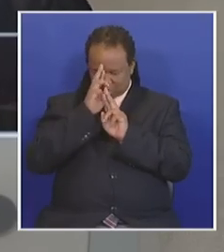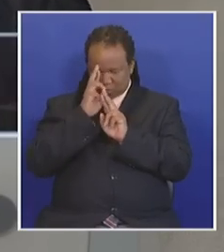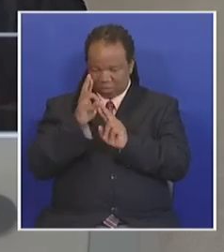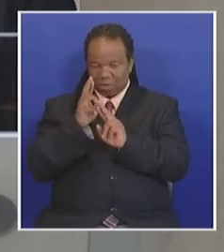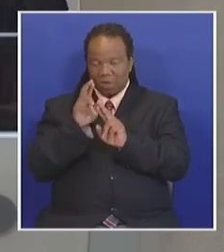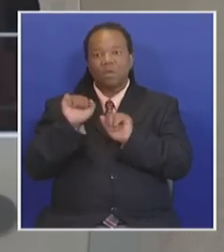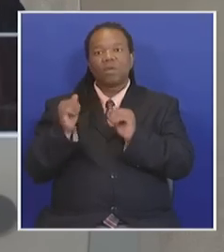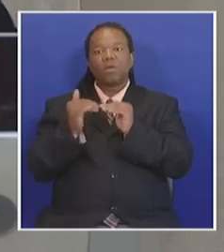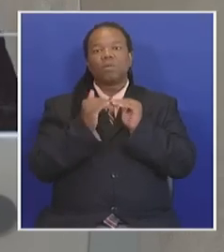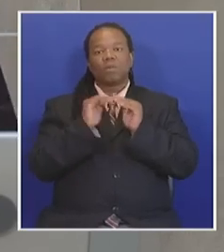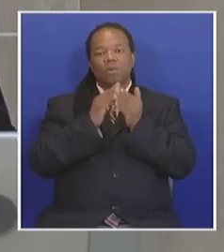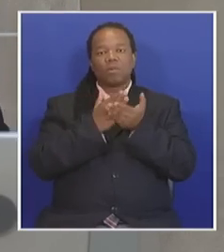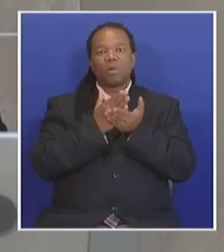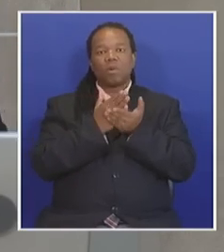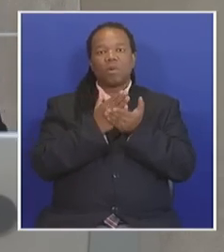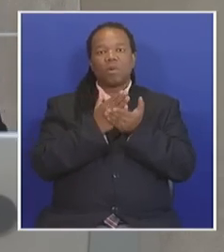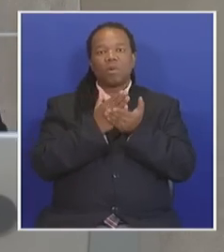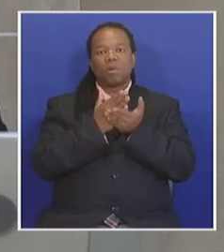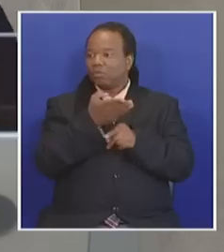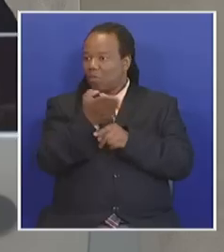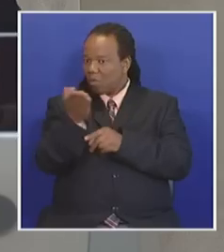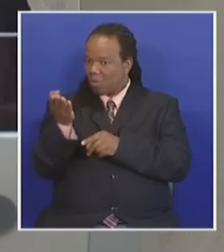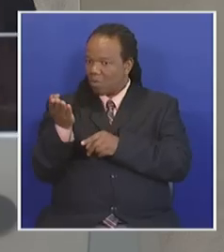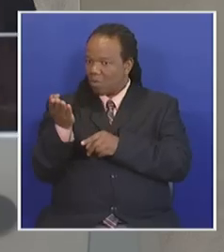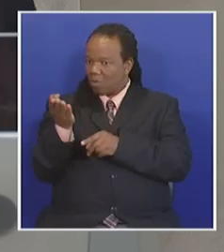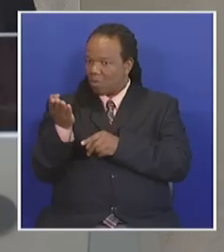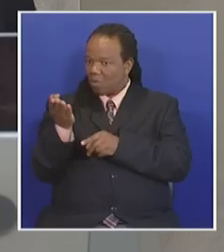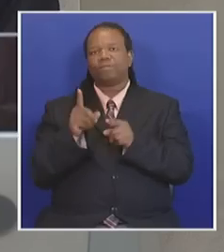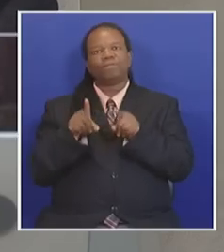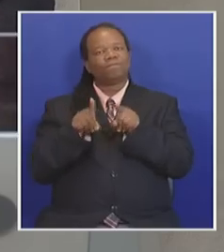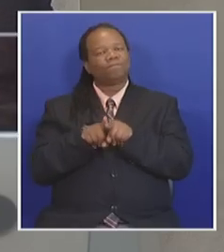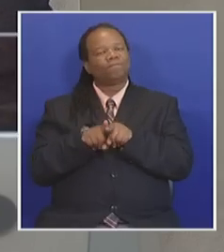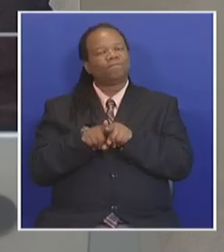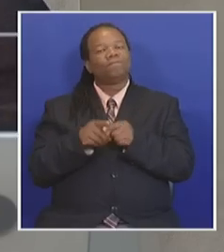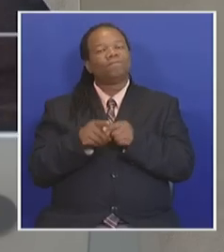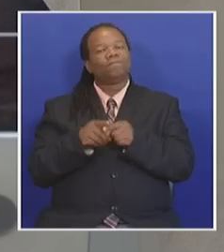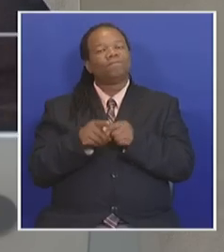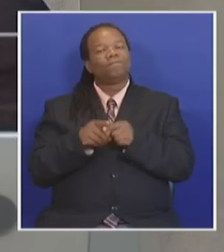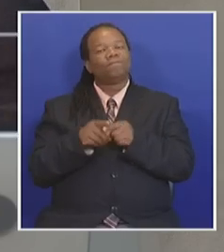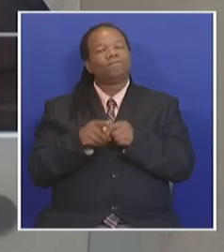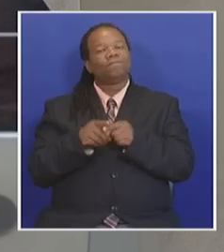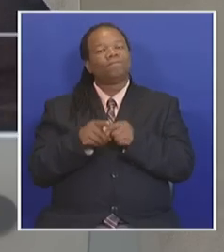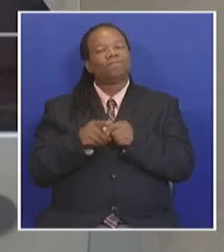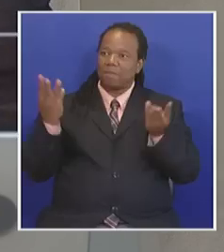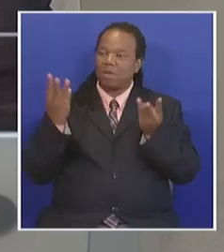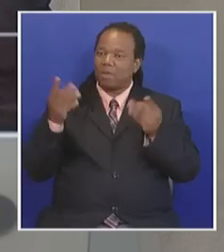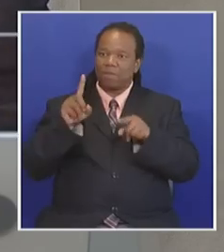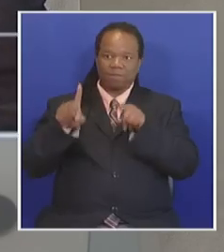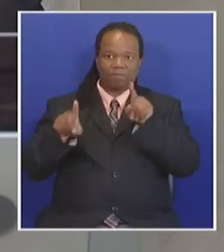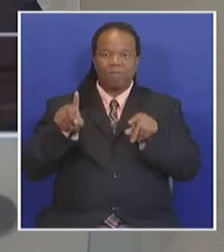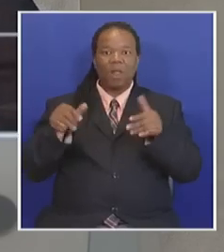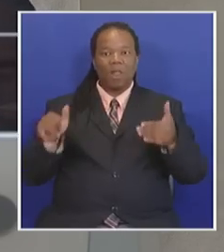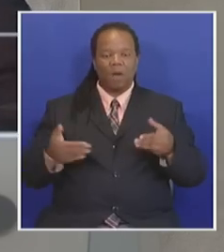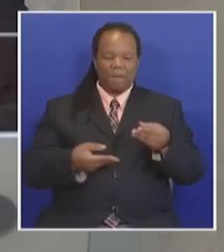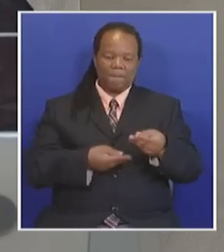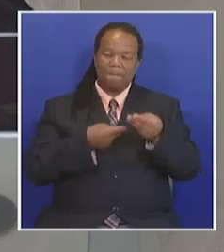opportunities, and status for all. Today, South Africans of all walks of life can talk eloquently about the Bill of Rights and their individual